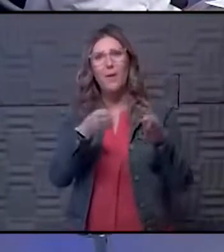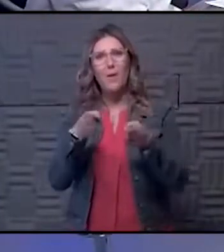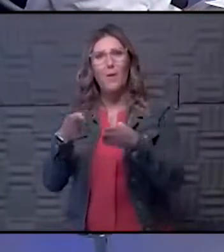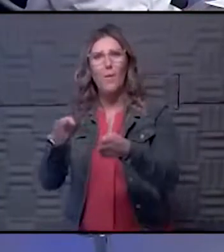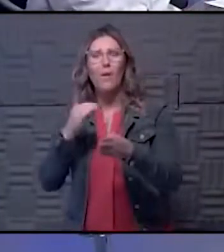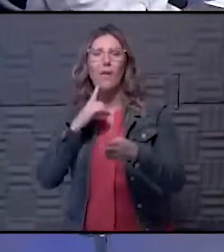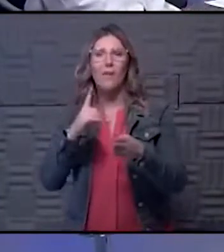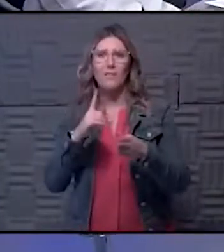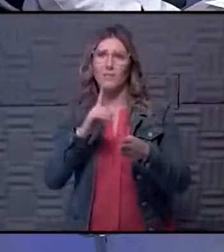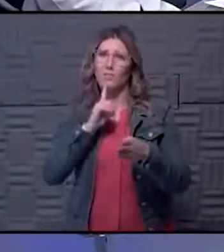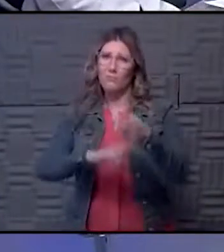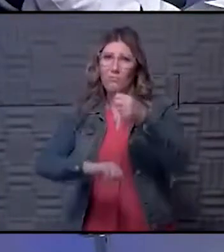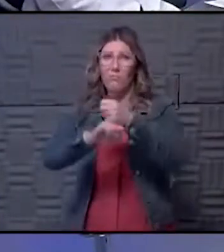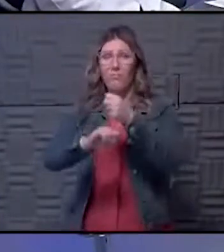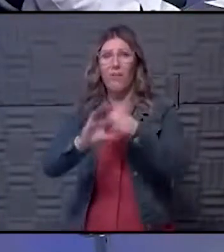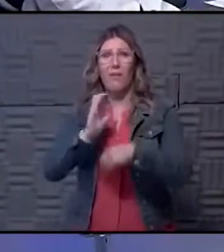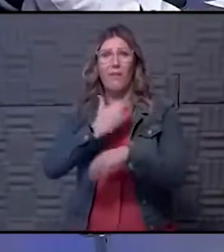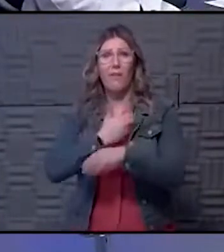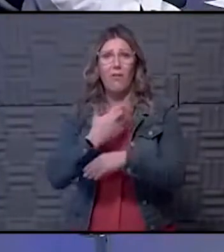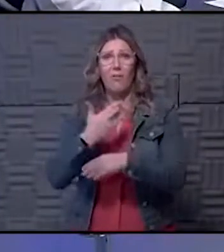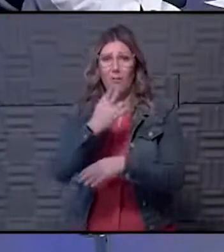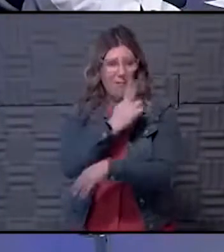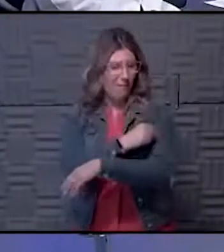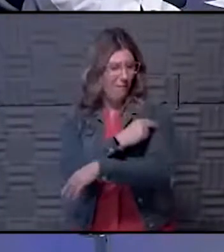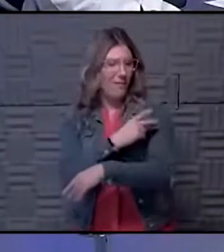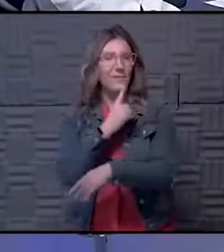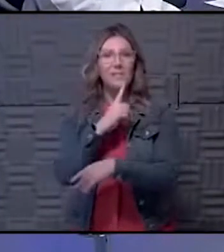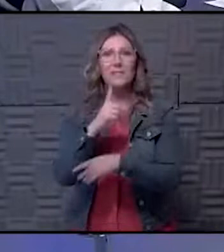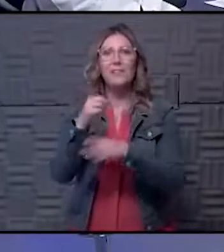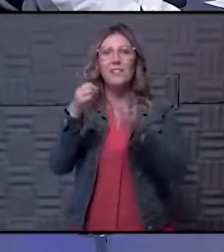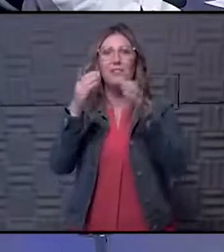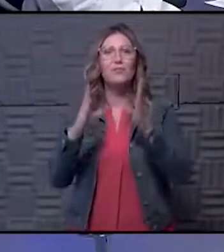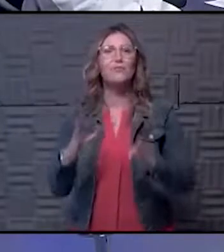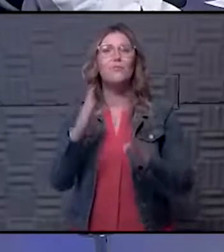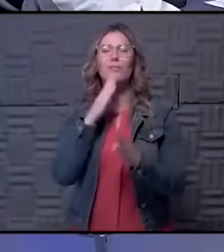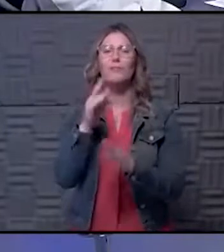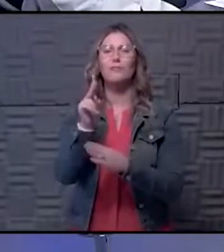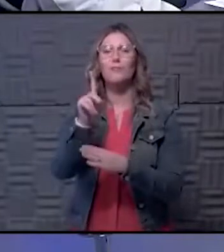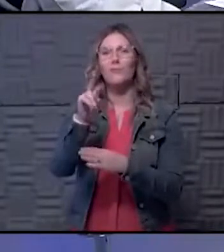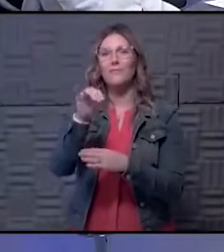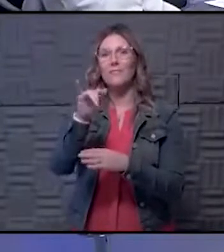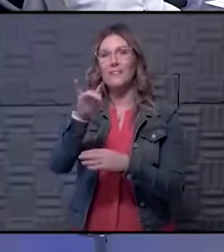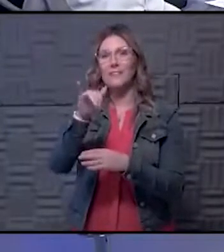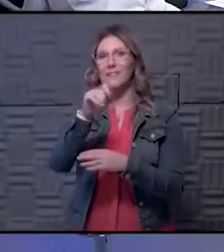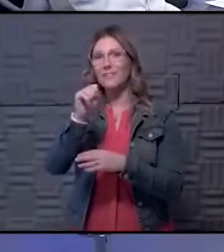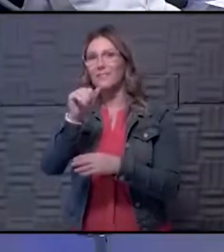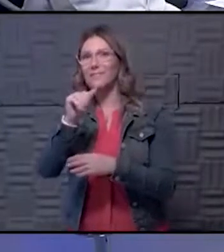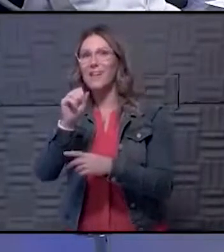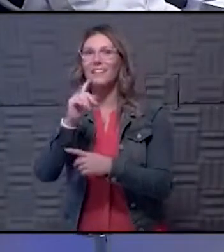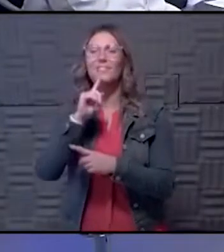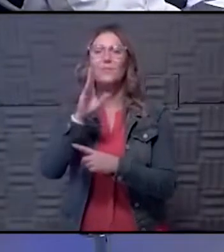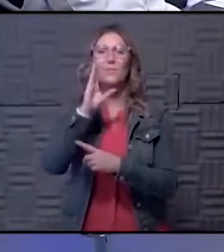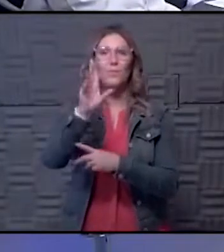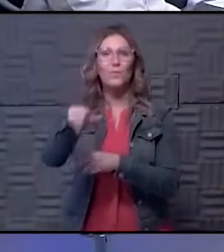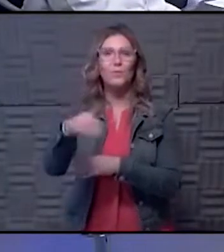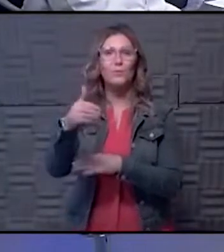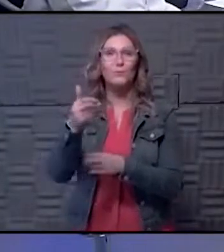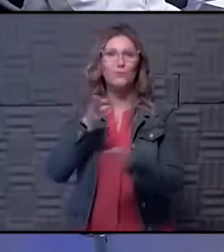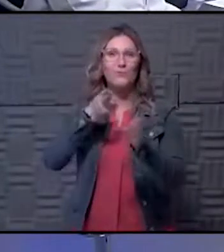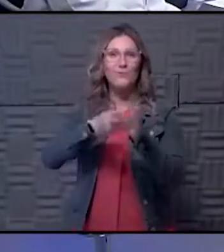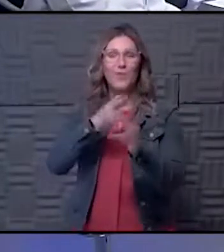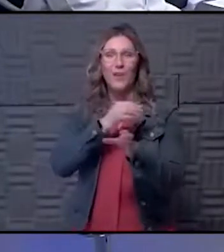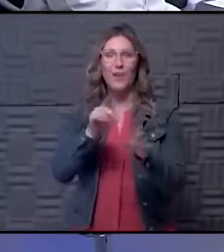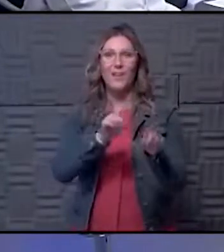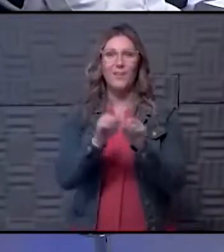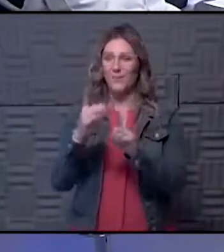the backbone of our hospital. Our Director of Volunteer Service, Vanessa Goldsberry, again, she is going to join us, along with a